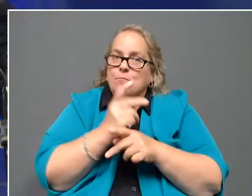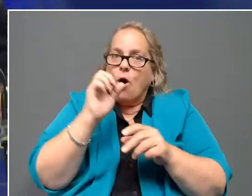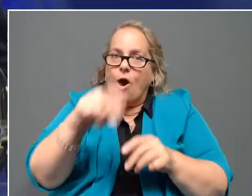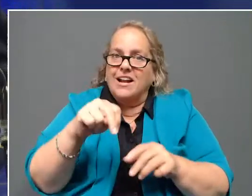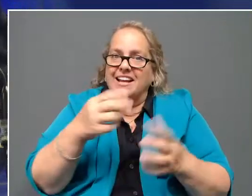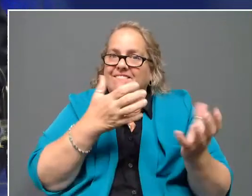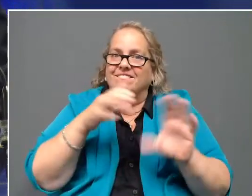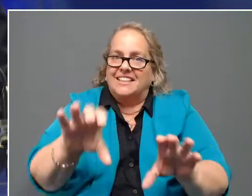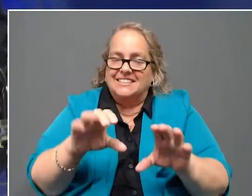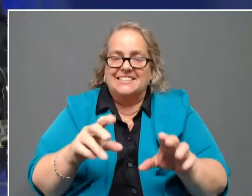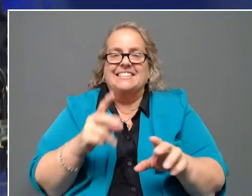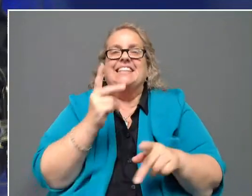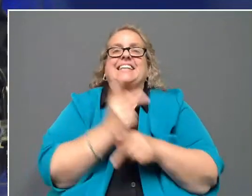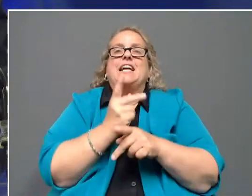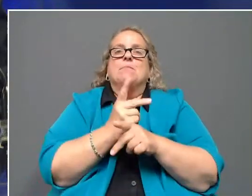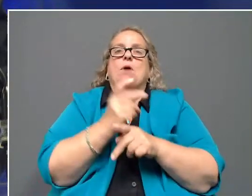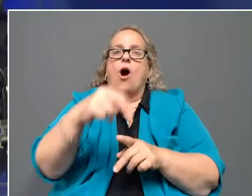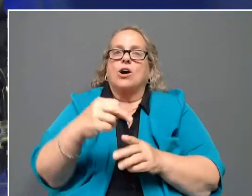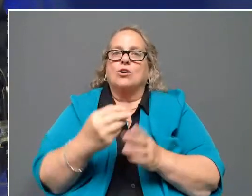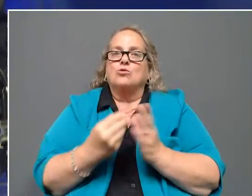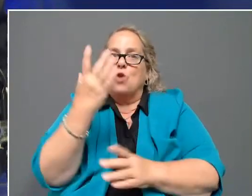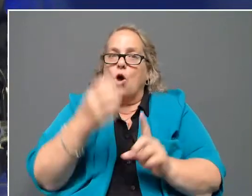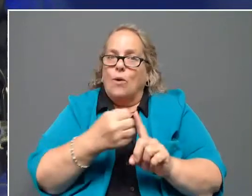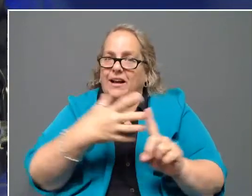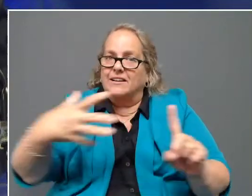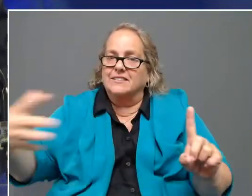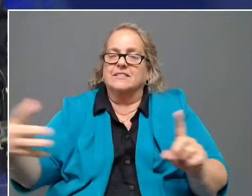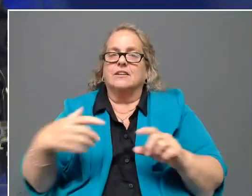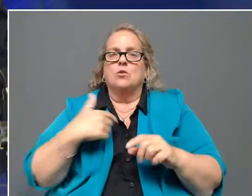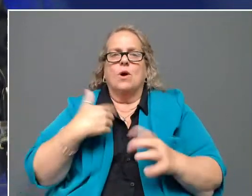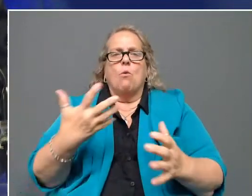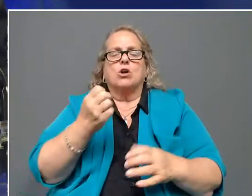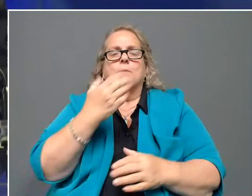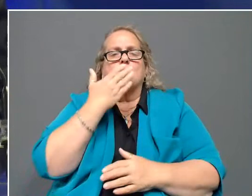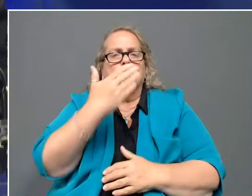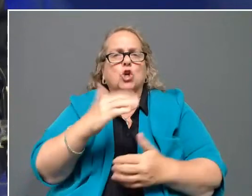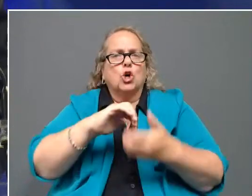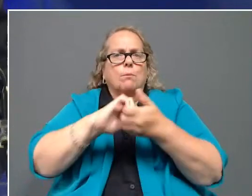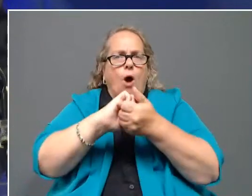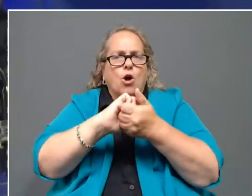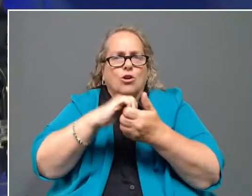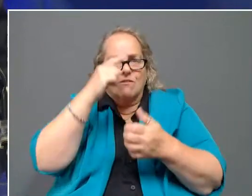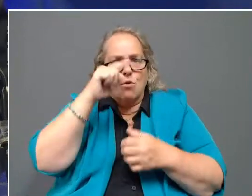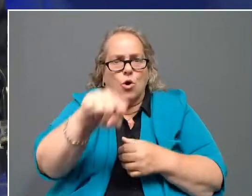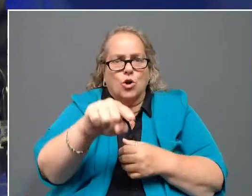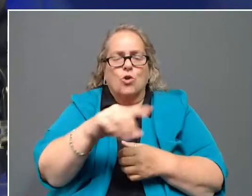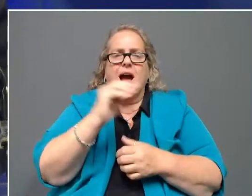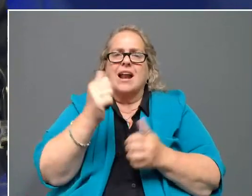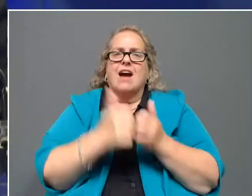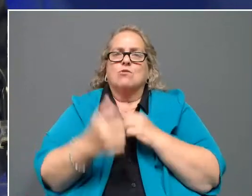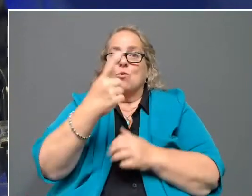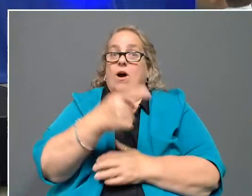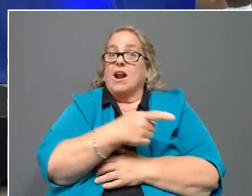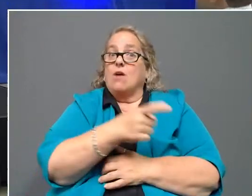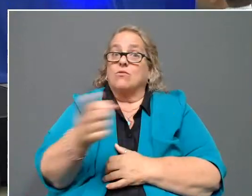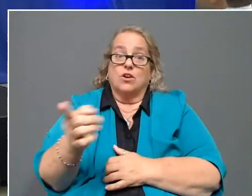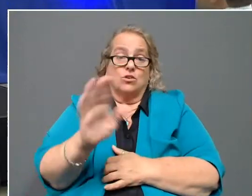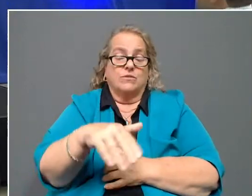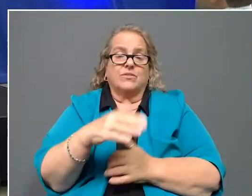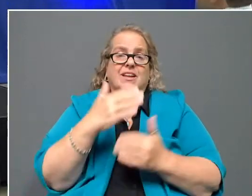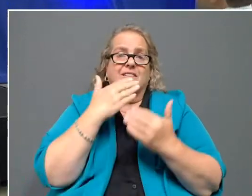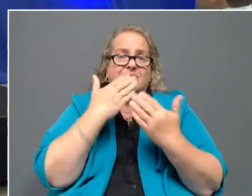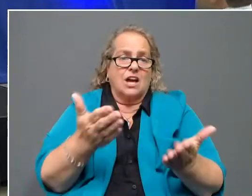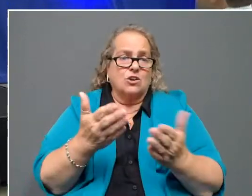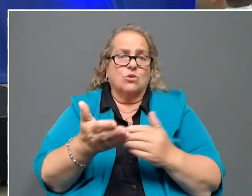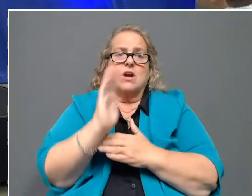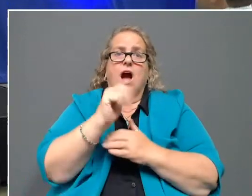growing. We want to be a good partner for you. And to everybody out there, my goodness, thank you. God bless. Our